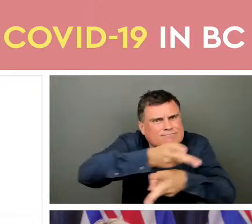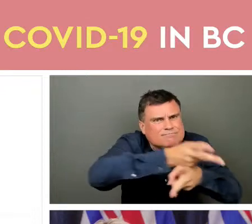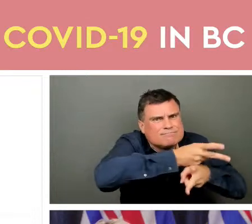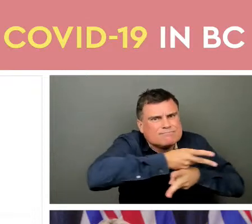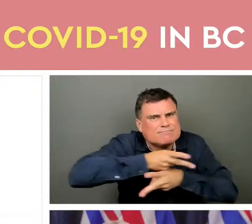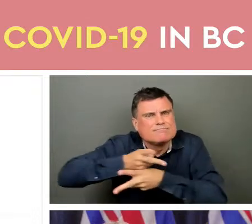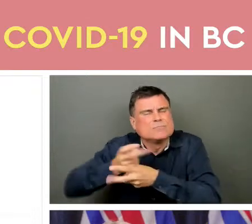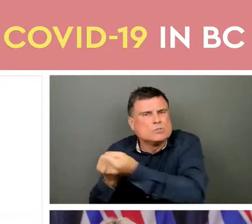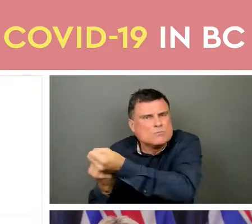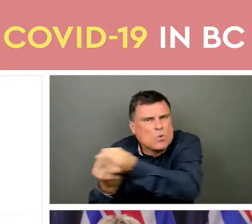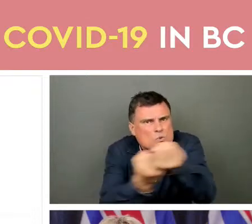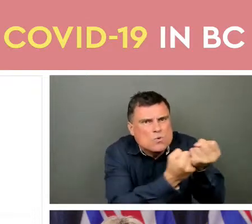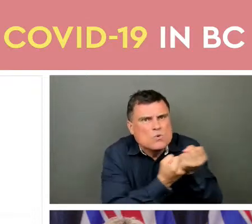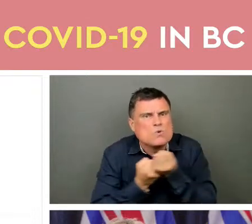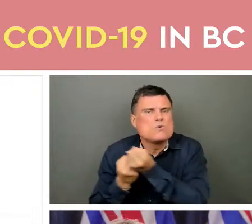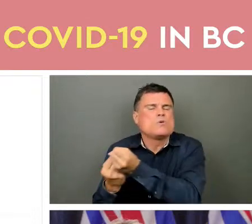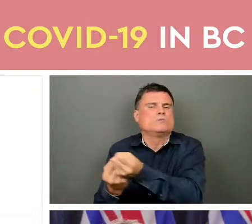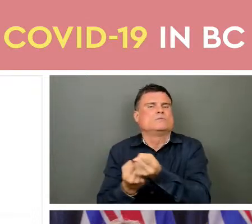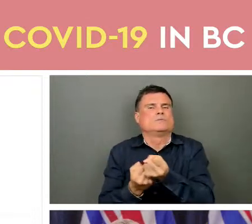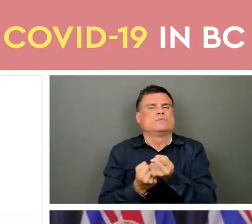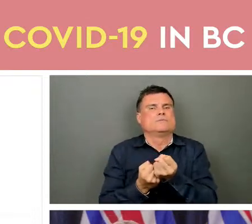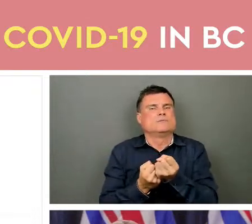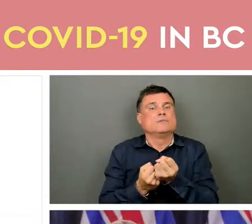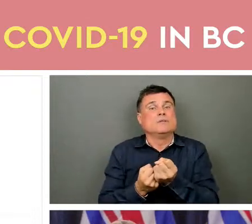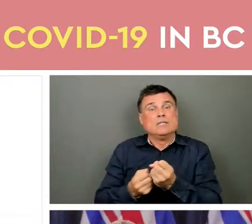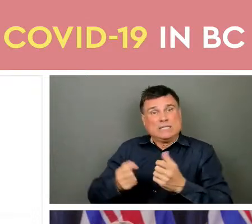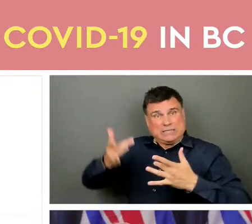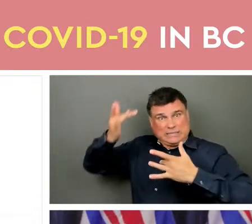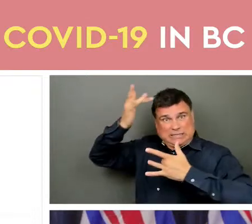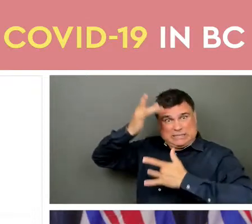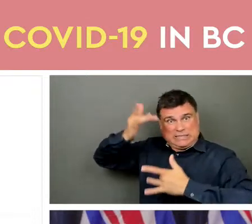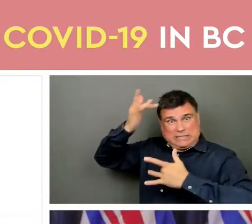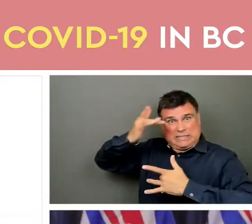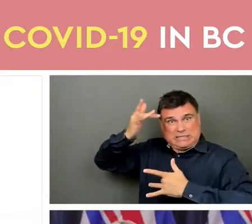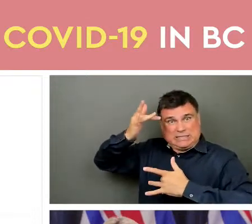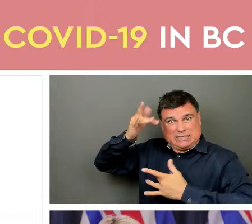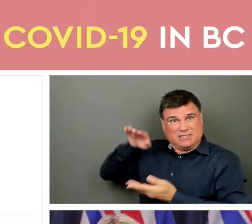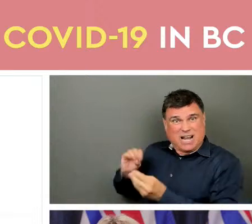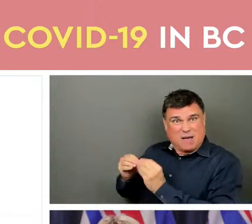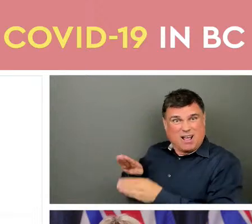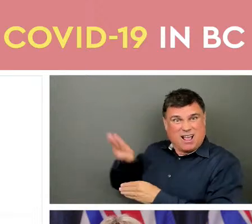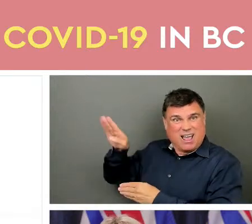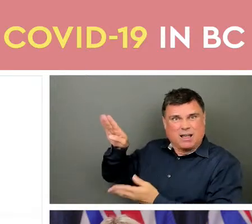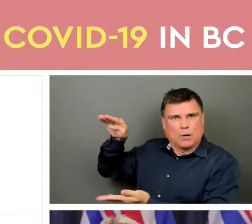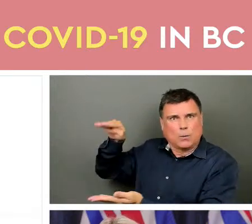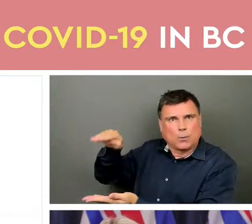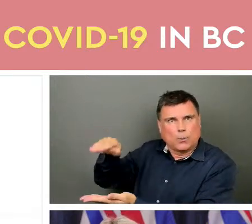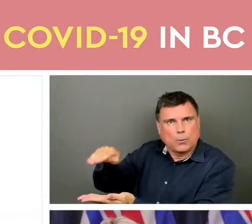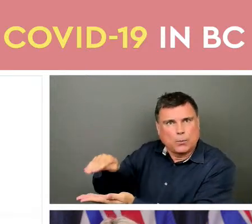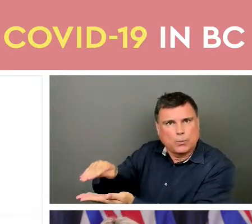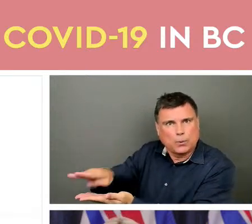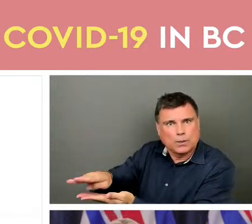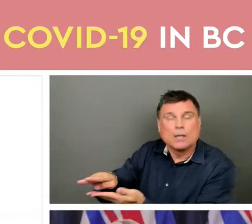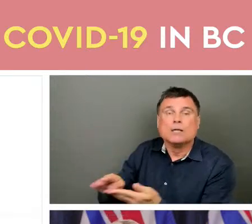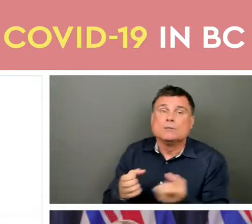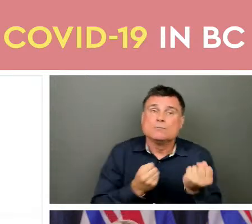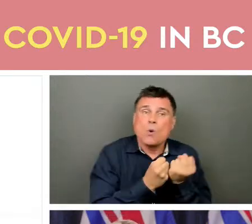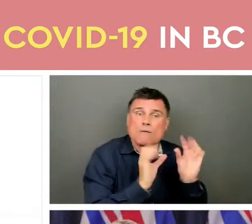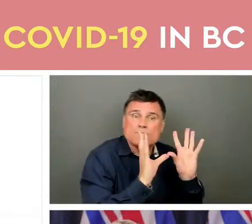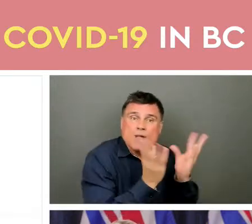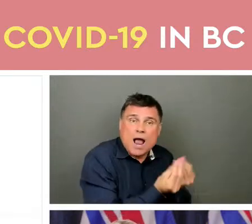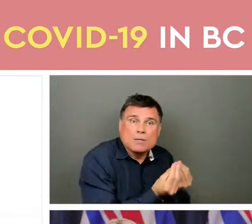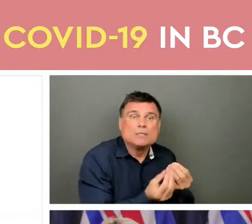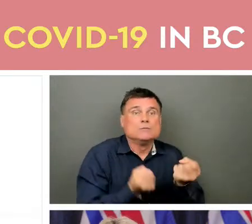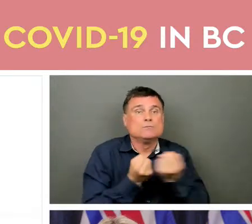other, to reduce those transmission risks, to support everyone in our family, in our community, to be